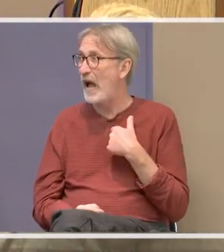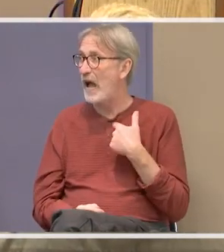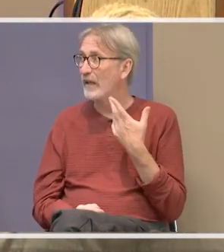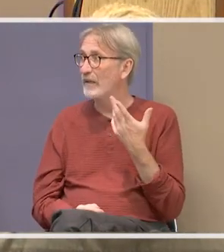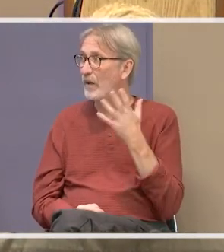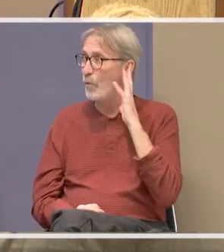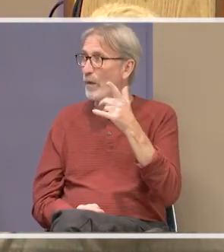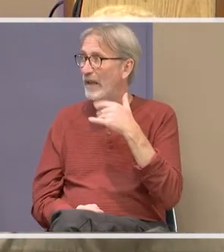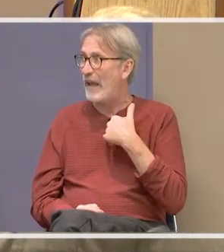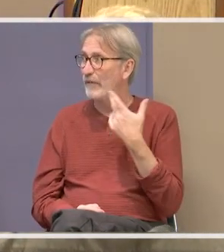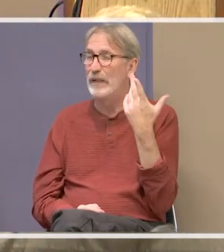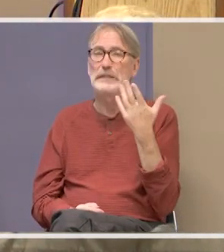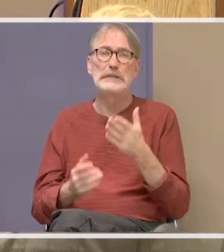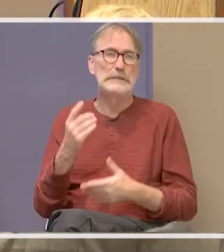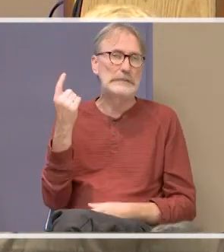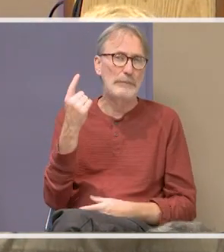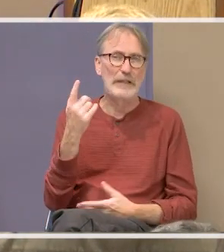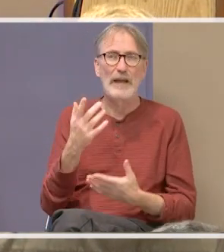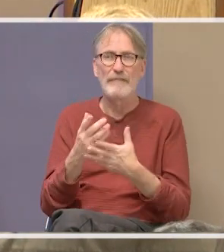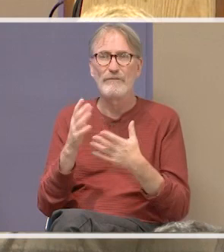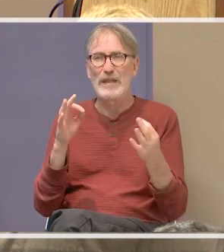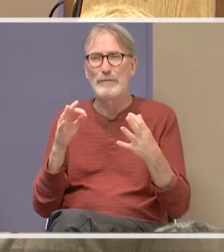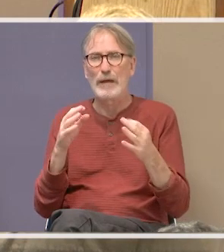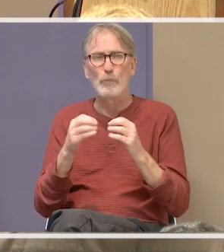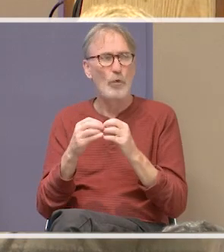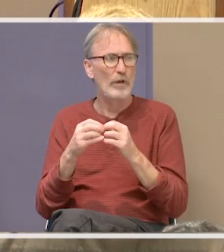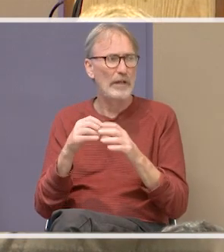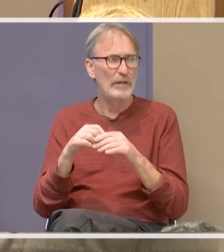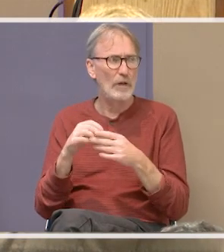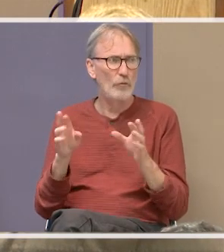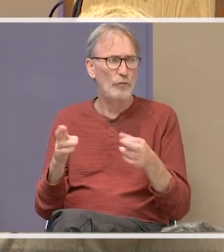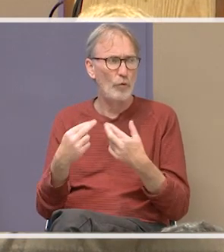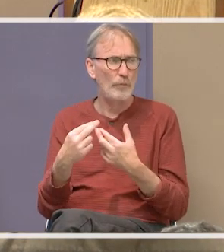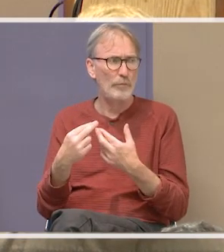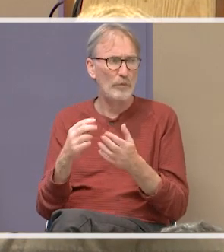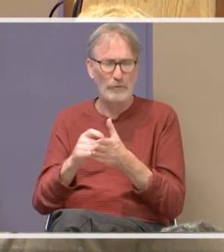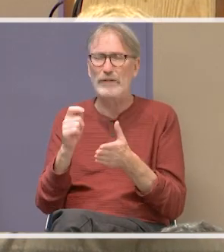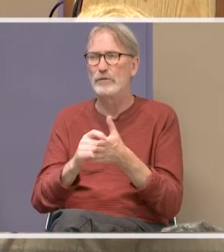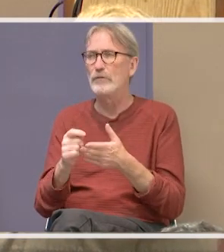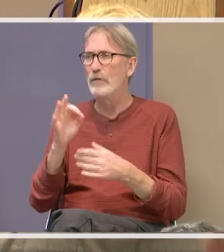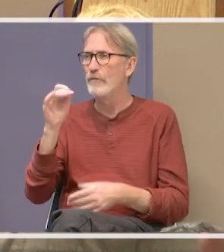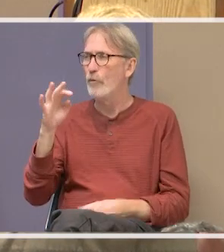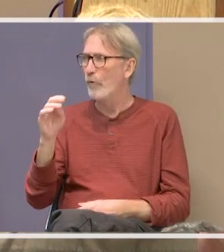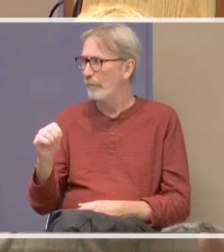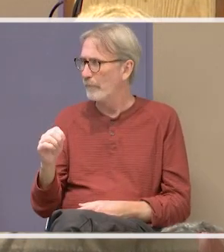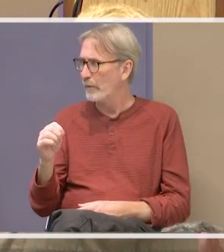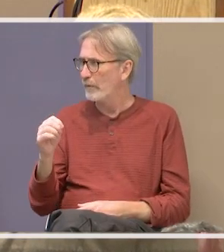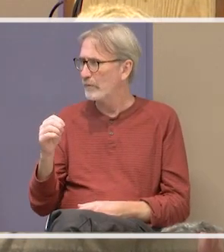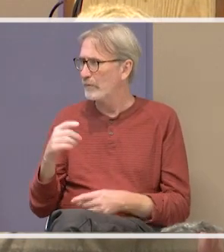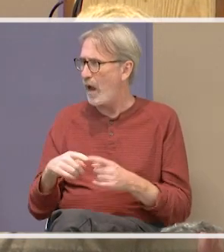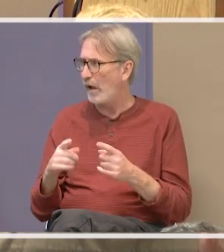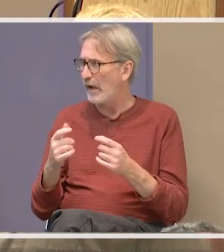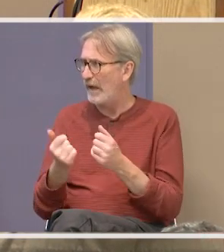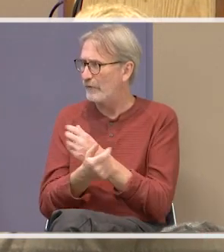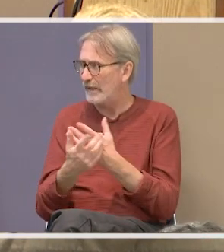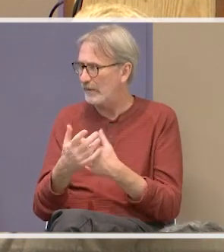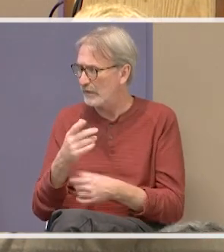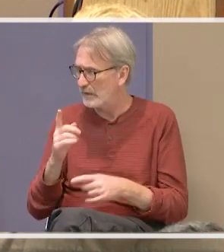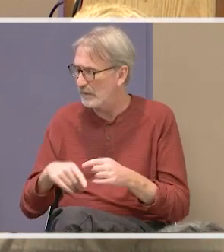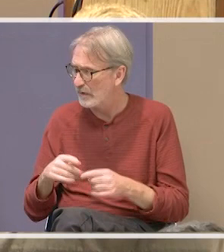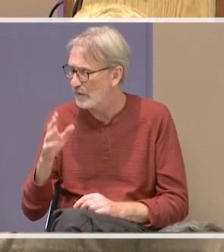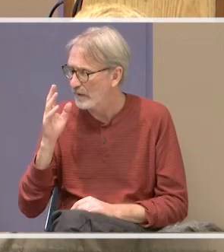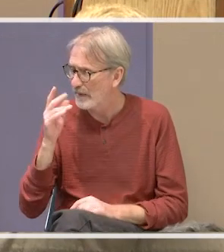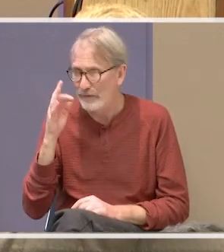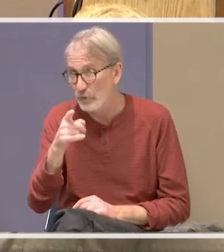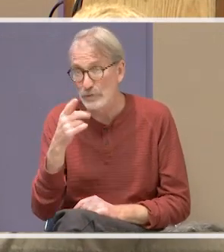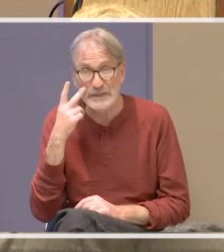There will be something, the feedback will be in more of a written form. We're going to accommodate everything we can here. We're not going to get everything. Yeah. And if there's something